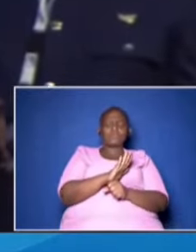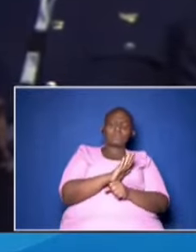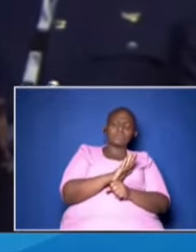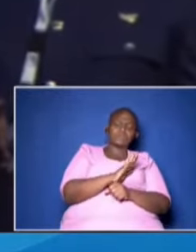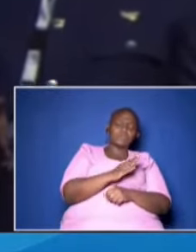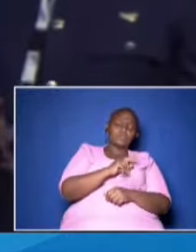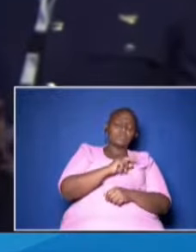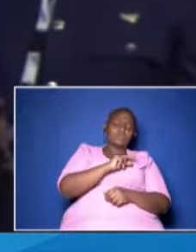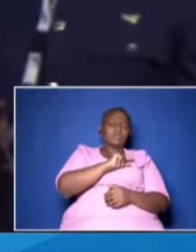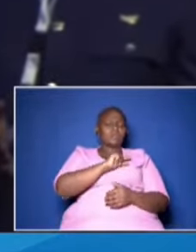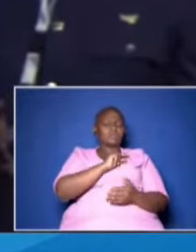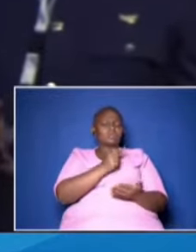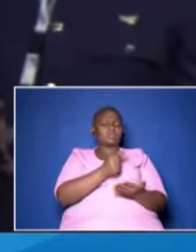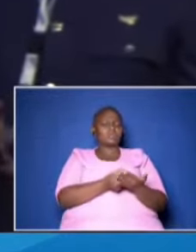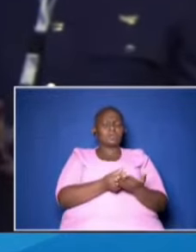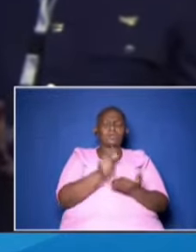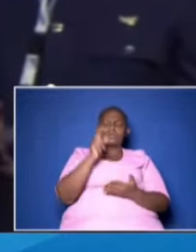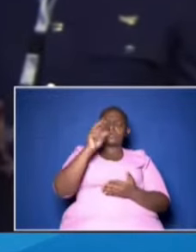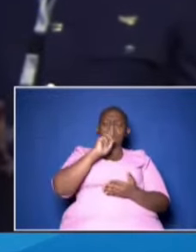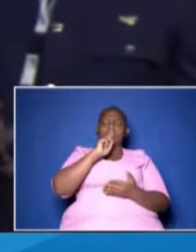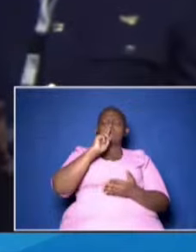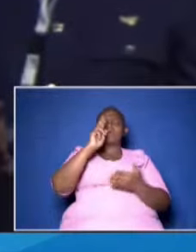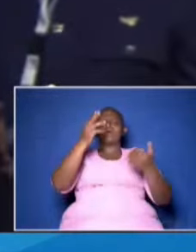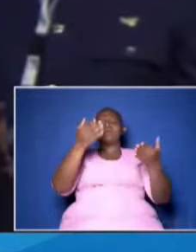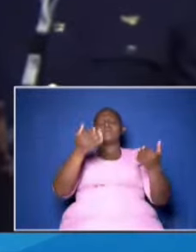merciful Thou Art